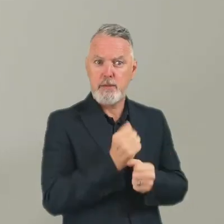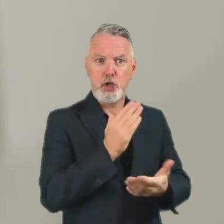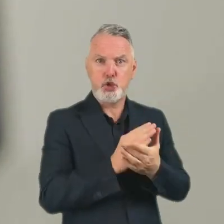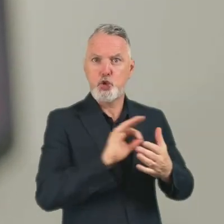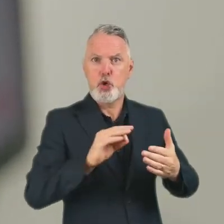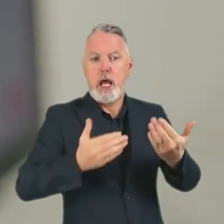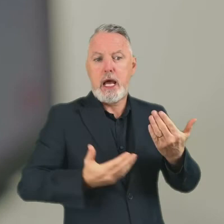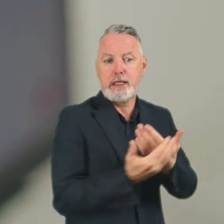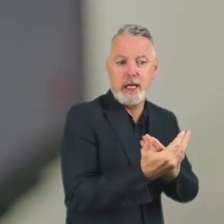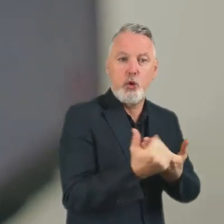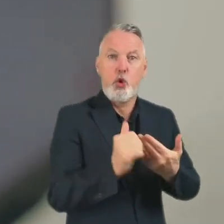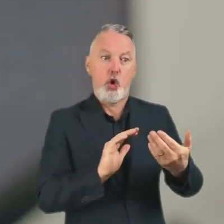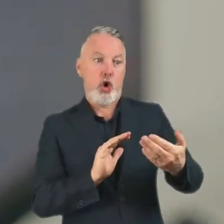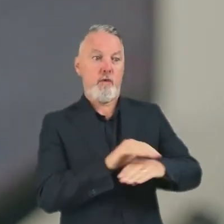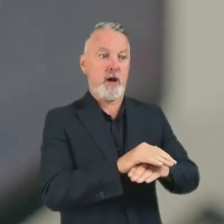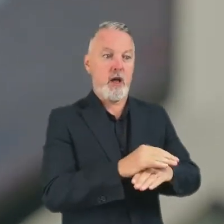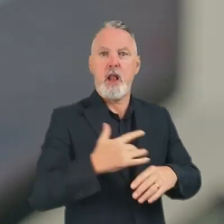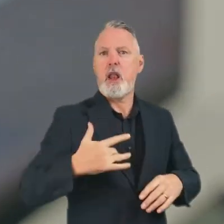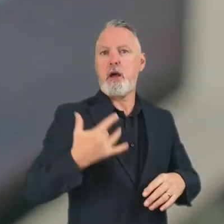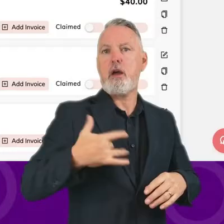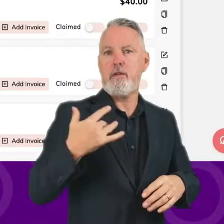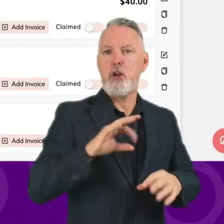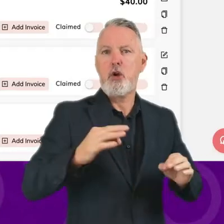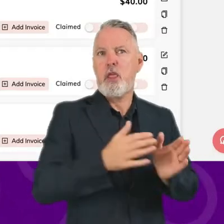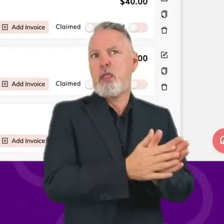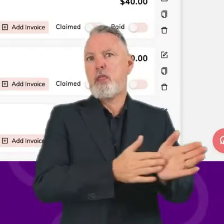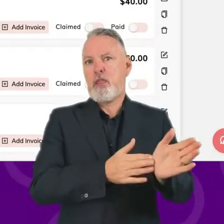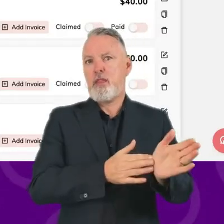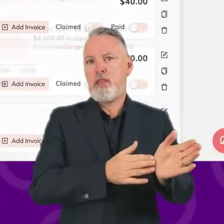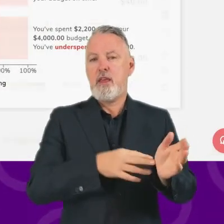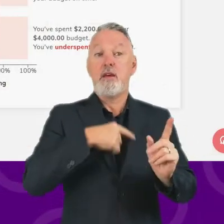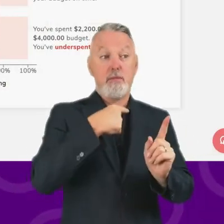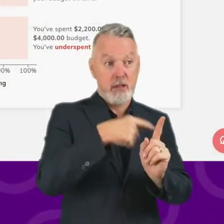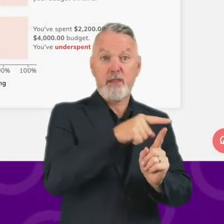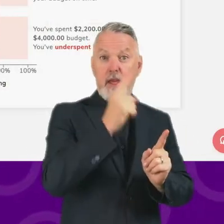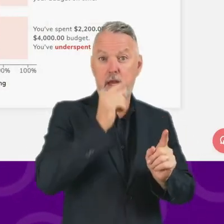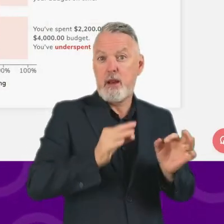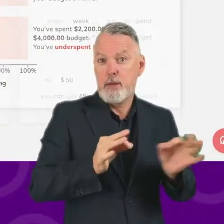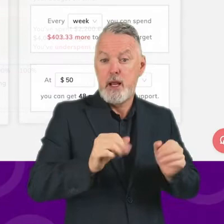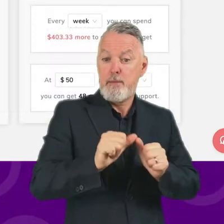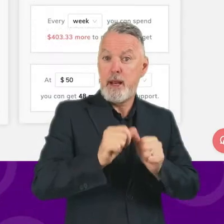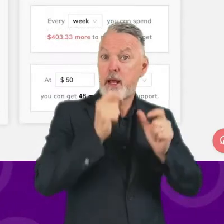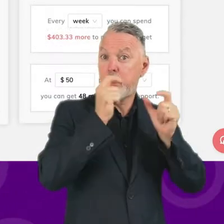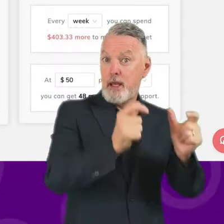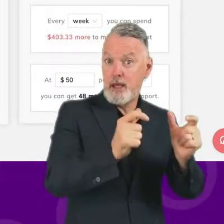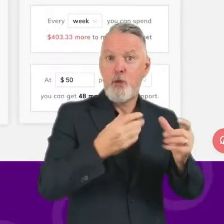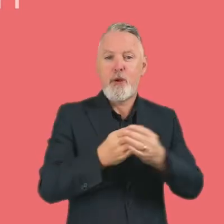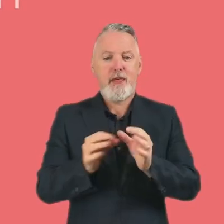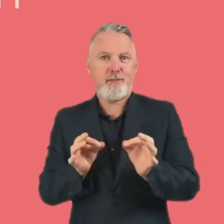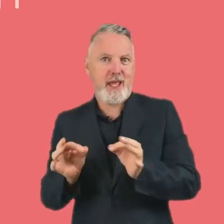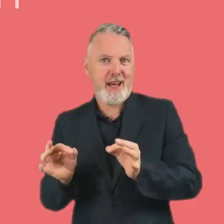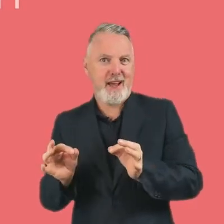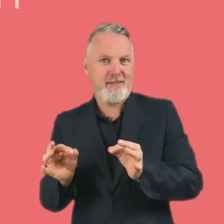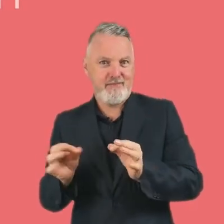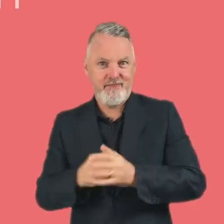or underspending in real time. And they can plan for better care by using our NDIS spending planner. We